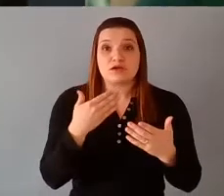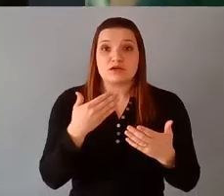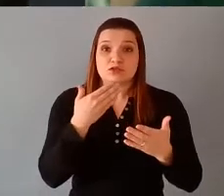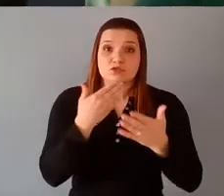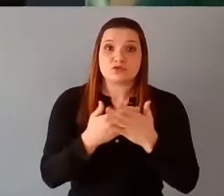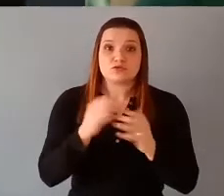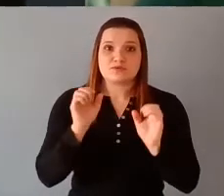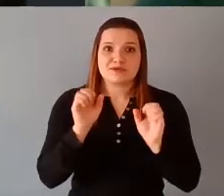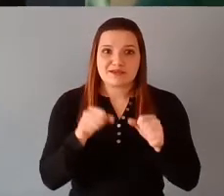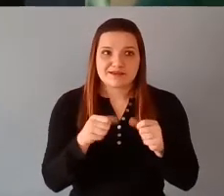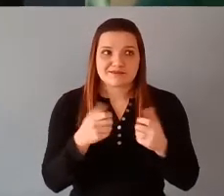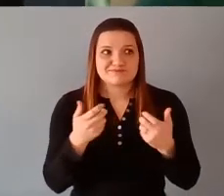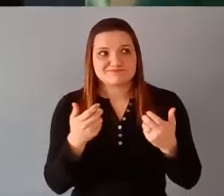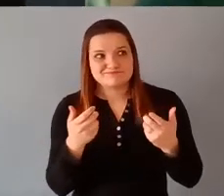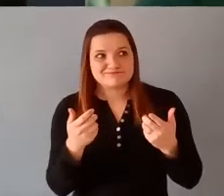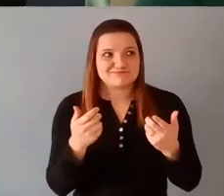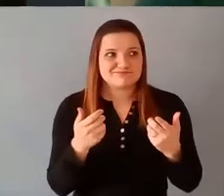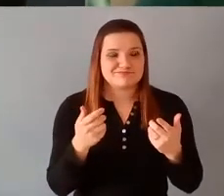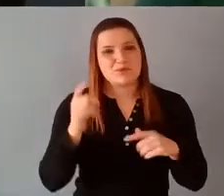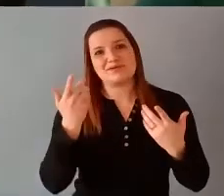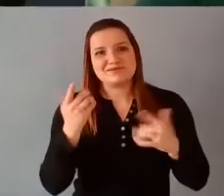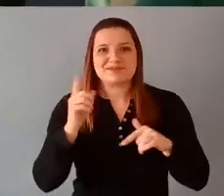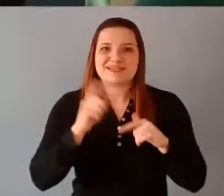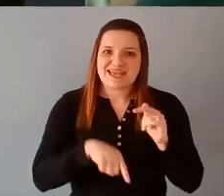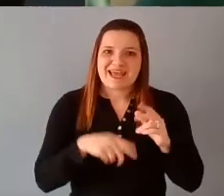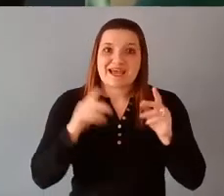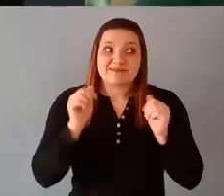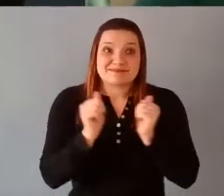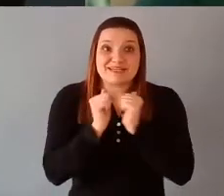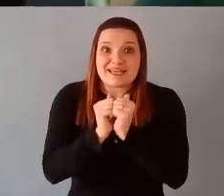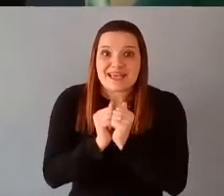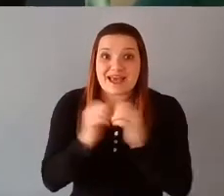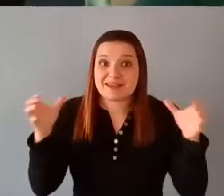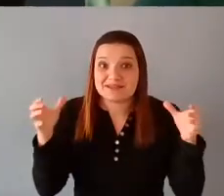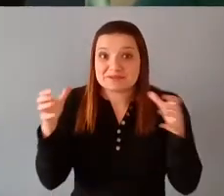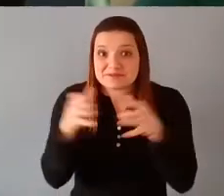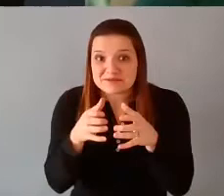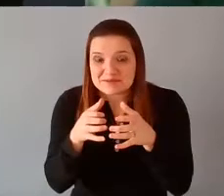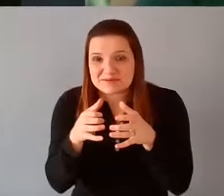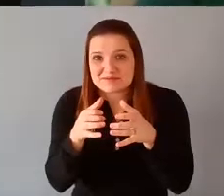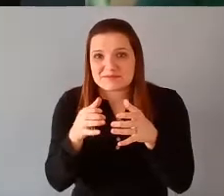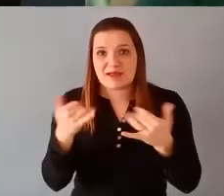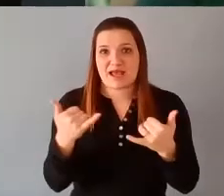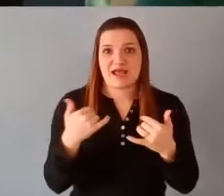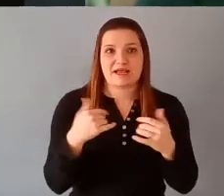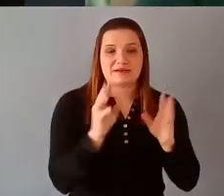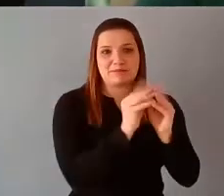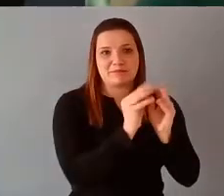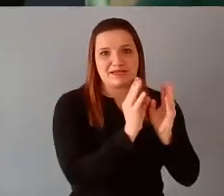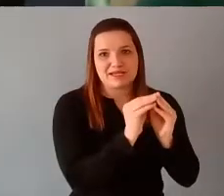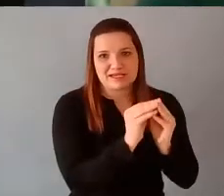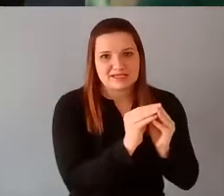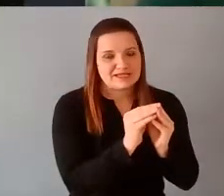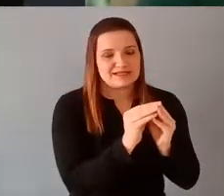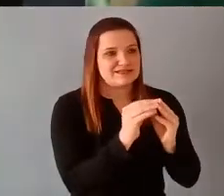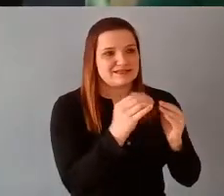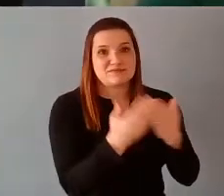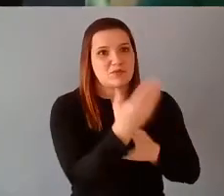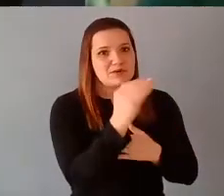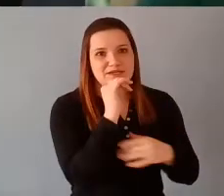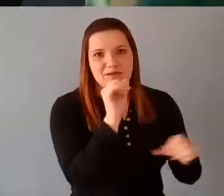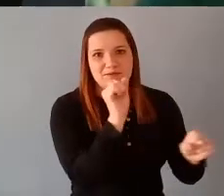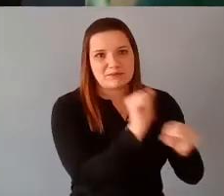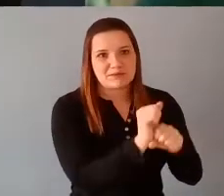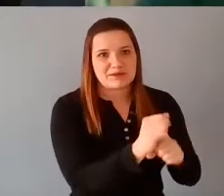be together. Although I had a go-to meeting this morning with our exec team that was a complete bust, and we lost